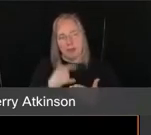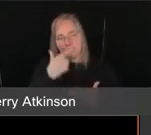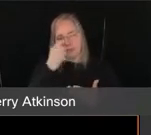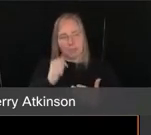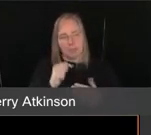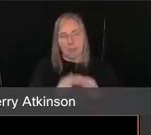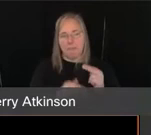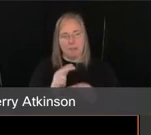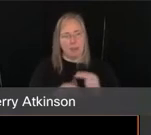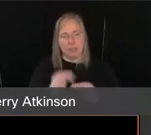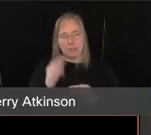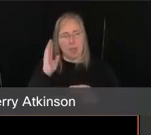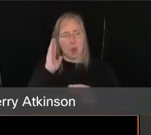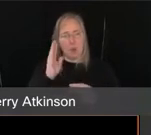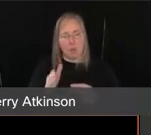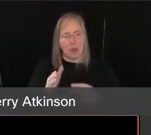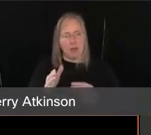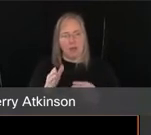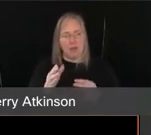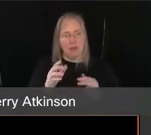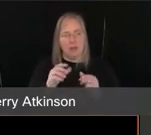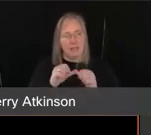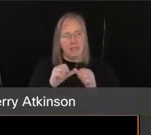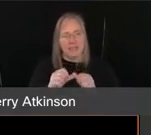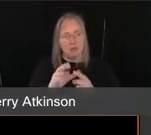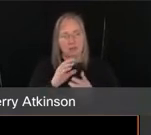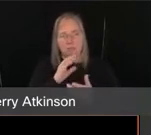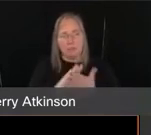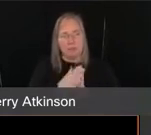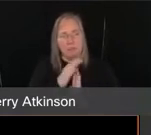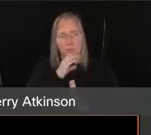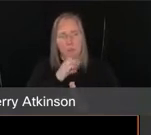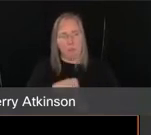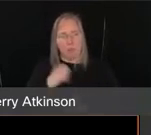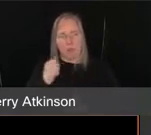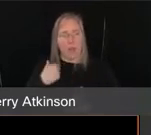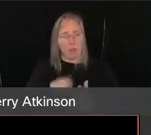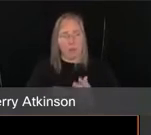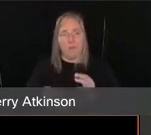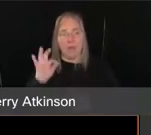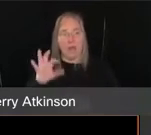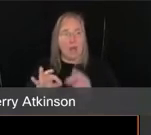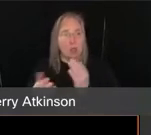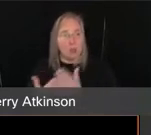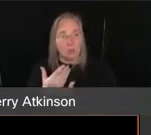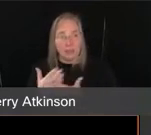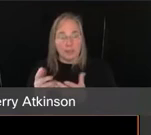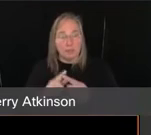continue to age and we'll continue to discover new things, but we were able to accomplish this.